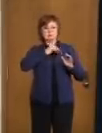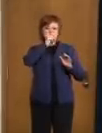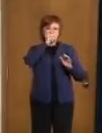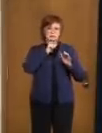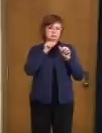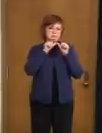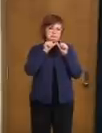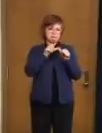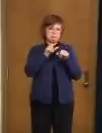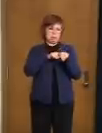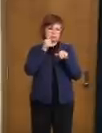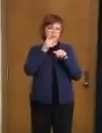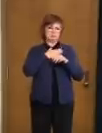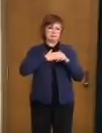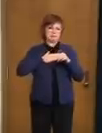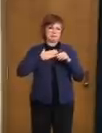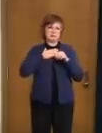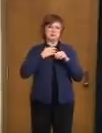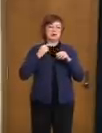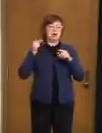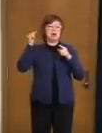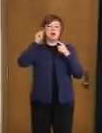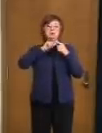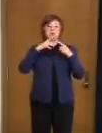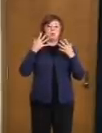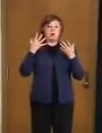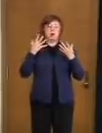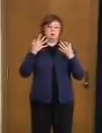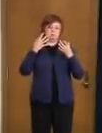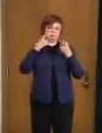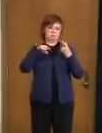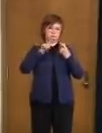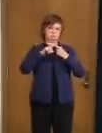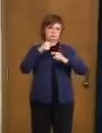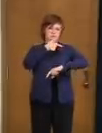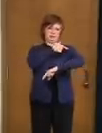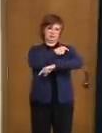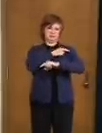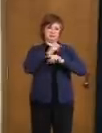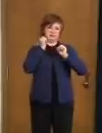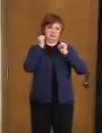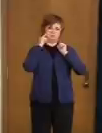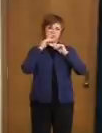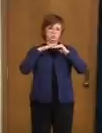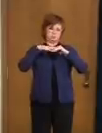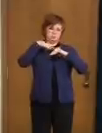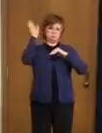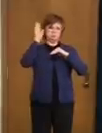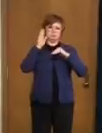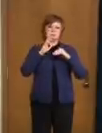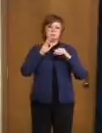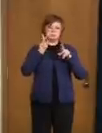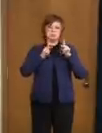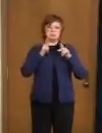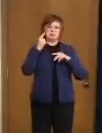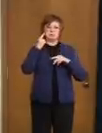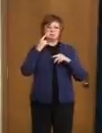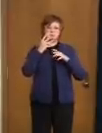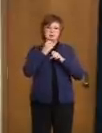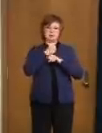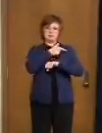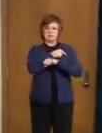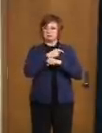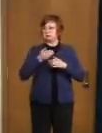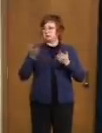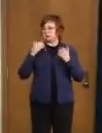access to the majority of Saskatchewan people with this vaccine. So we have some weeks and likely a couple of months ahead of us. We'll